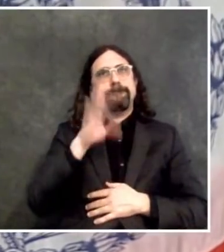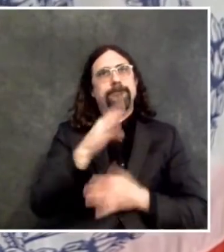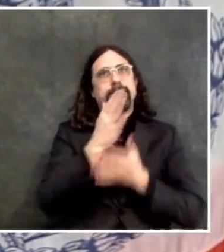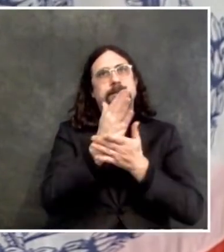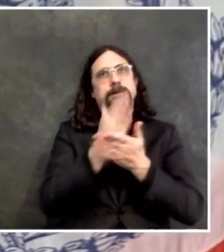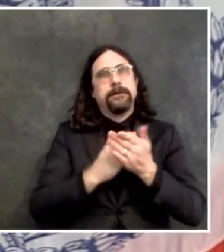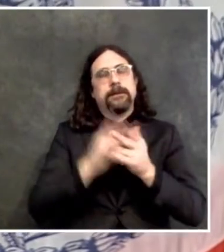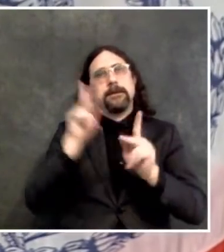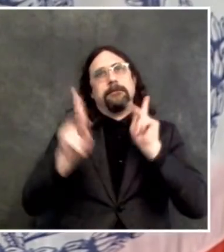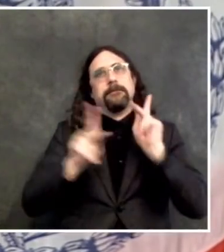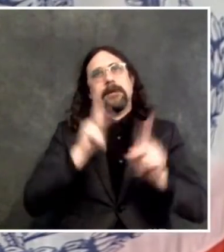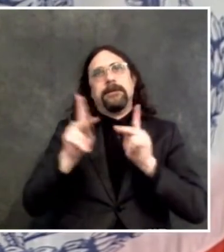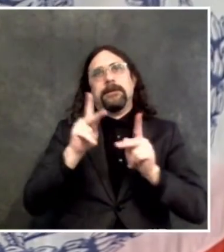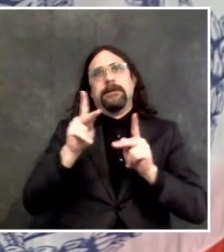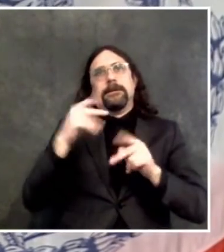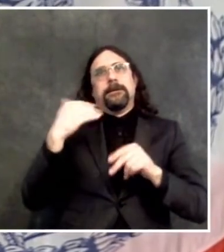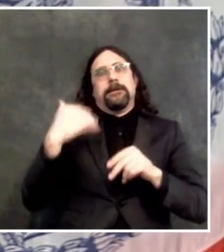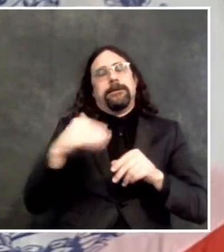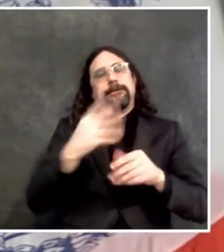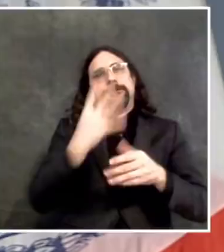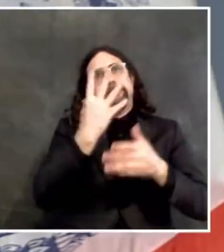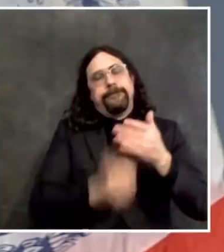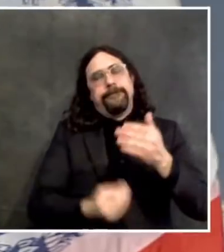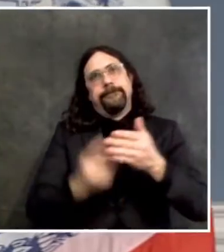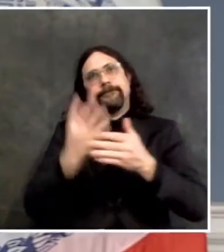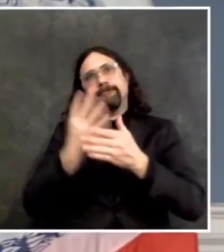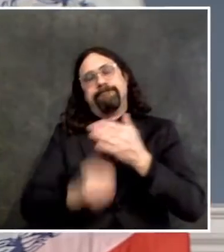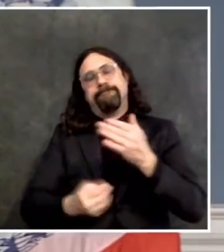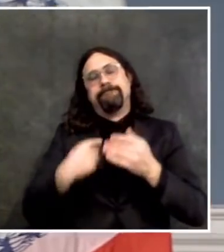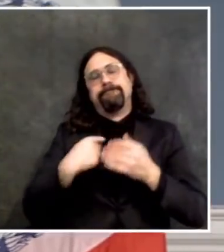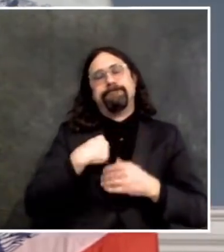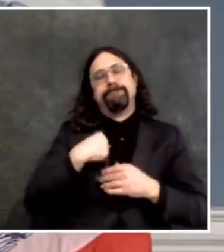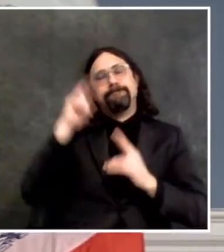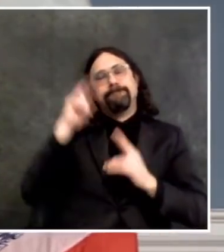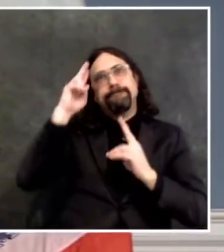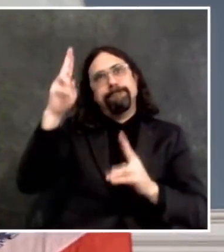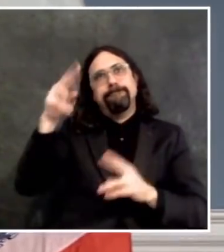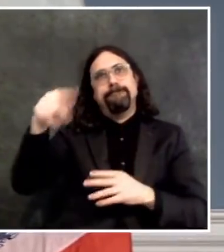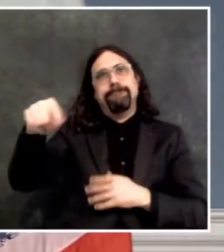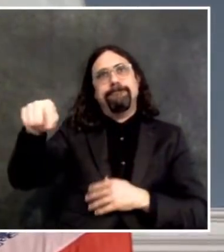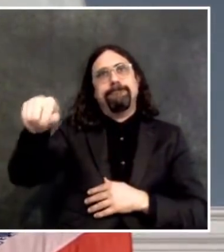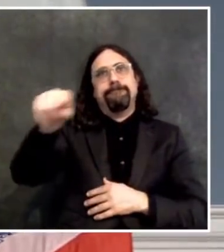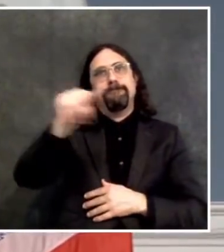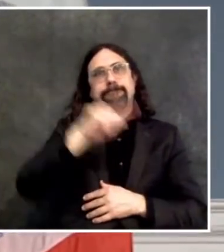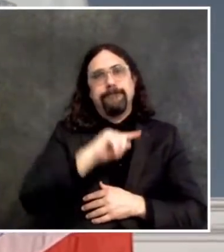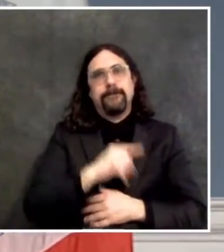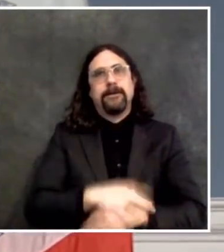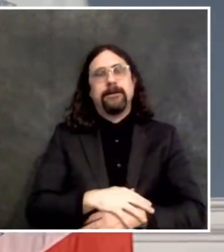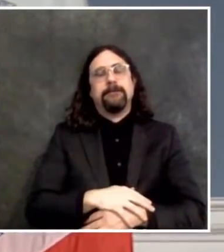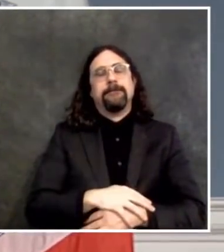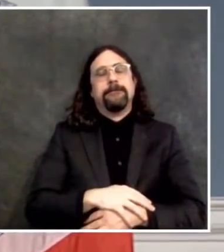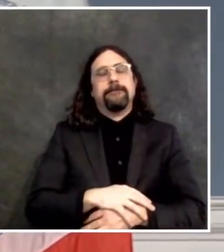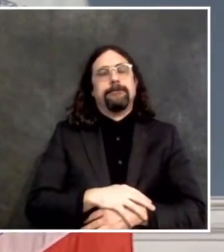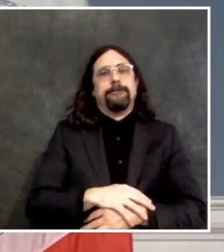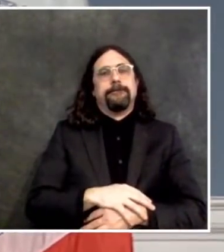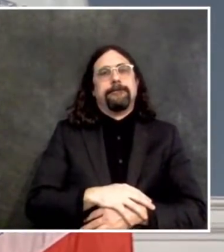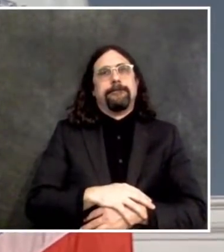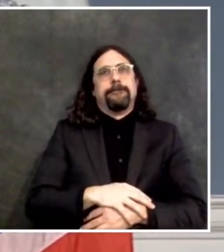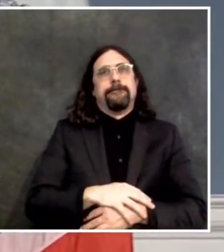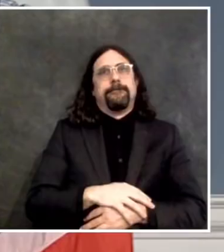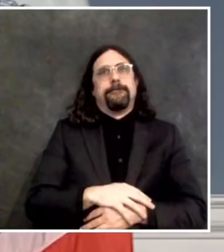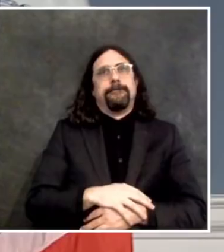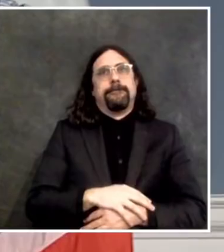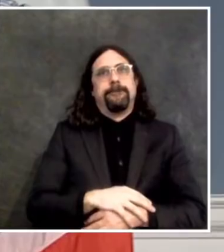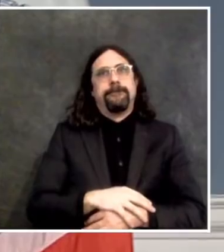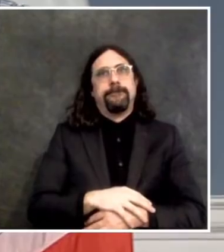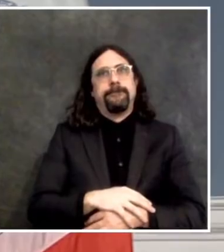our own, it hits home especially. Our Department of Citywide Administrative Services, they've been doing so much work these last few weeks to help